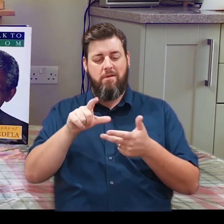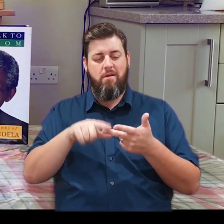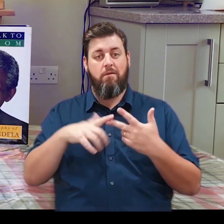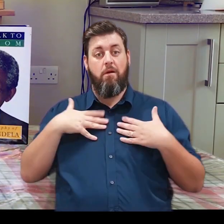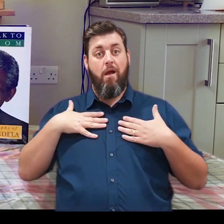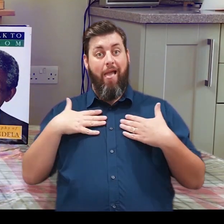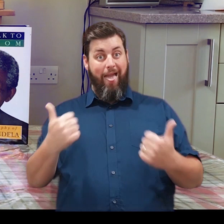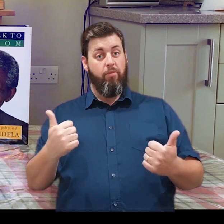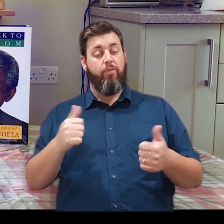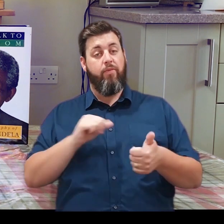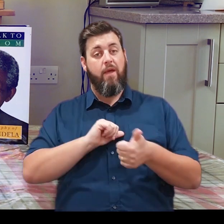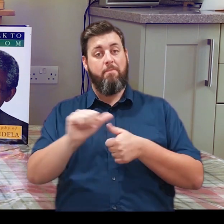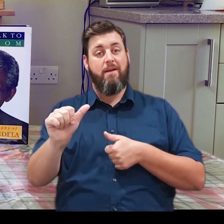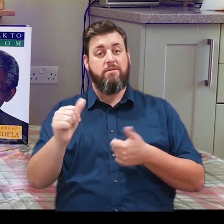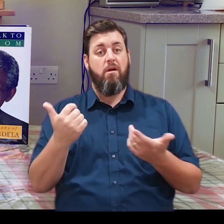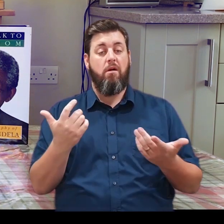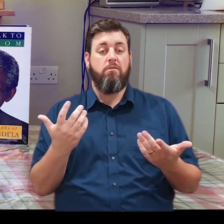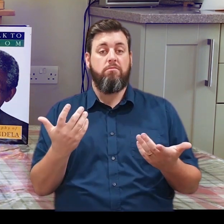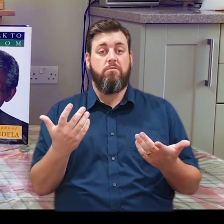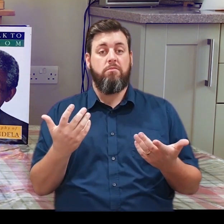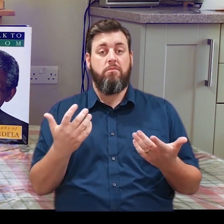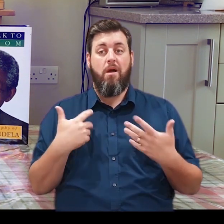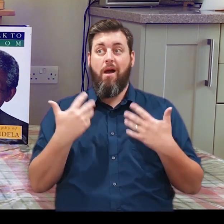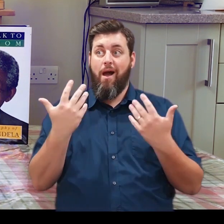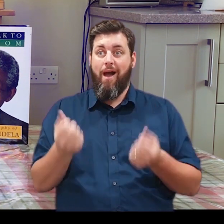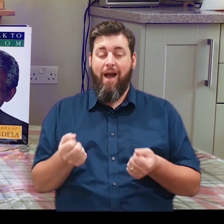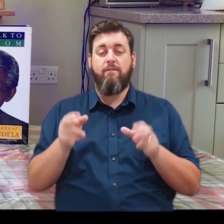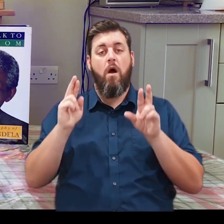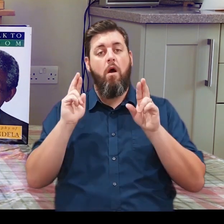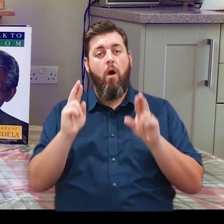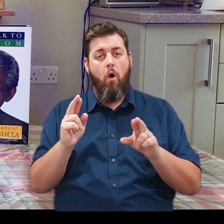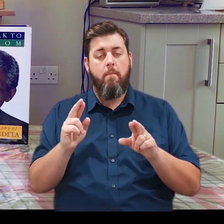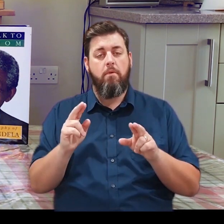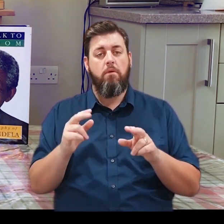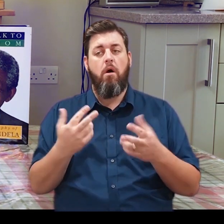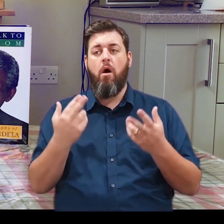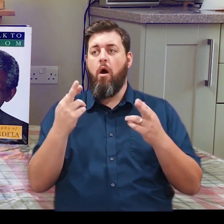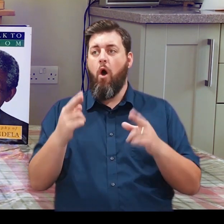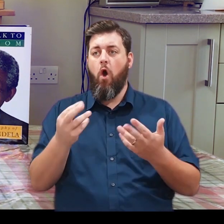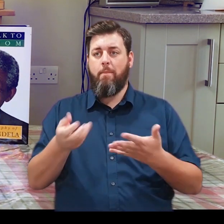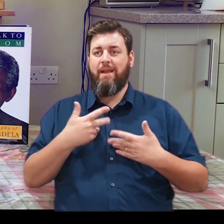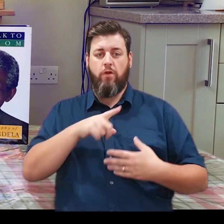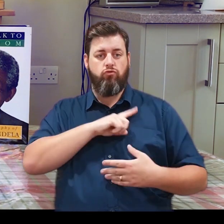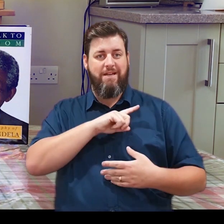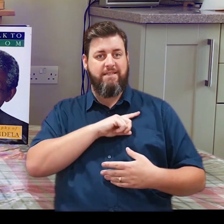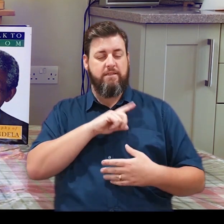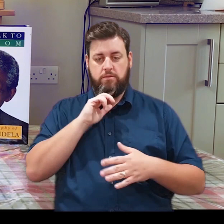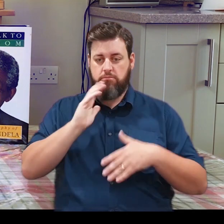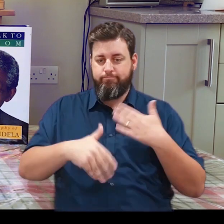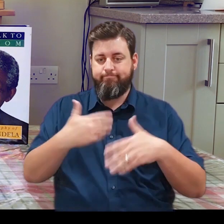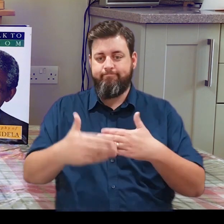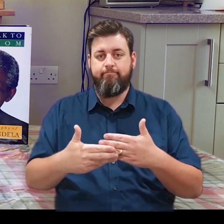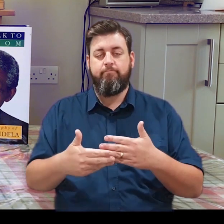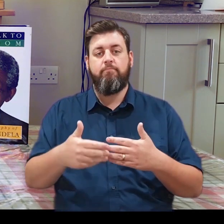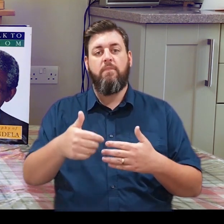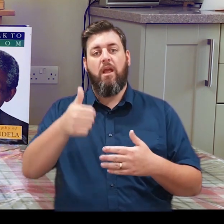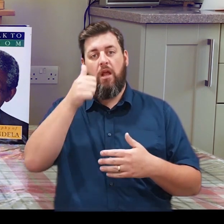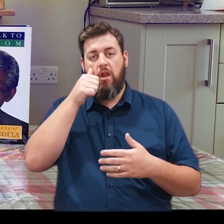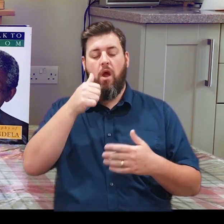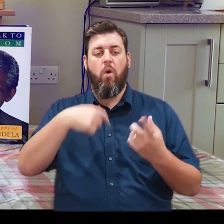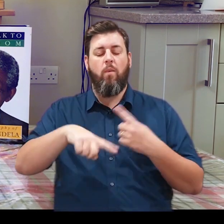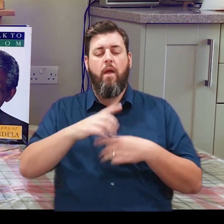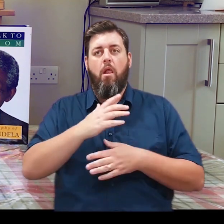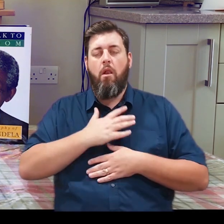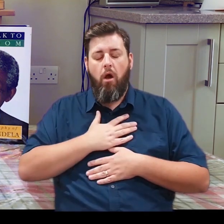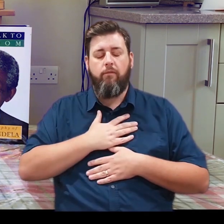better. We have hope, and hope gives us purpose, and we know that we're loved, and Christians believe we're